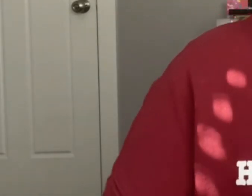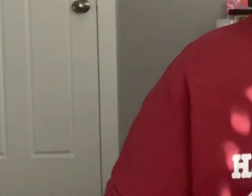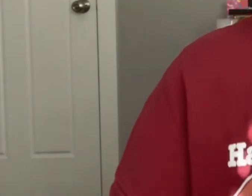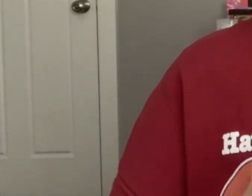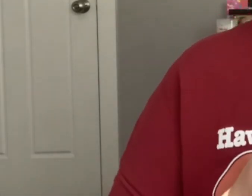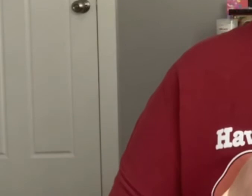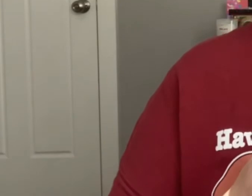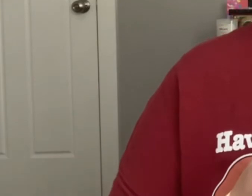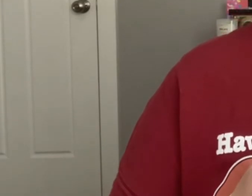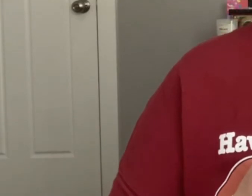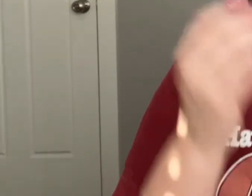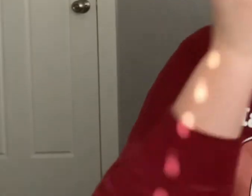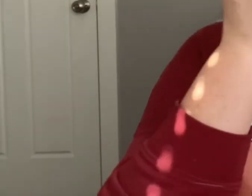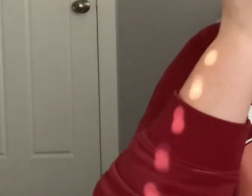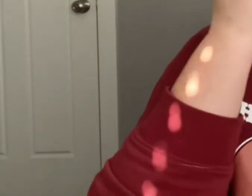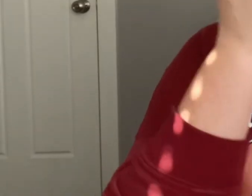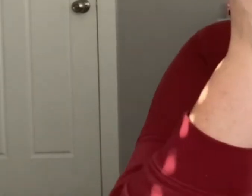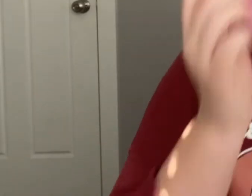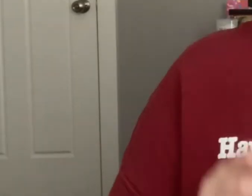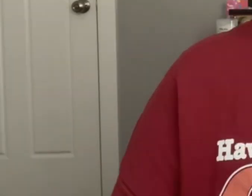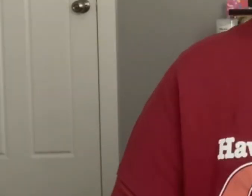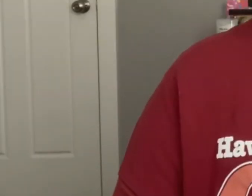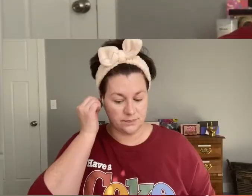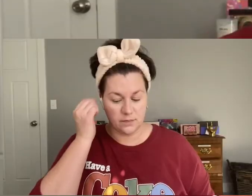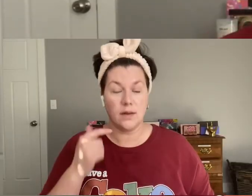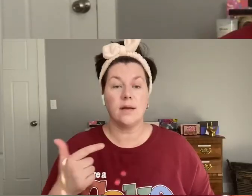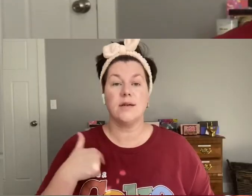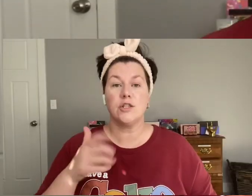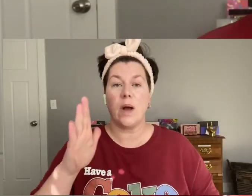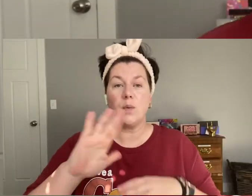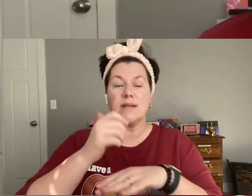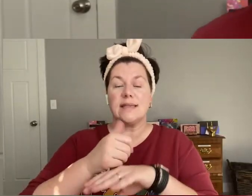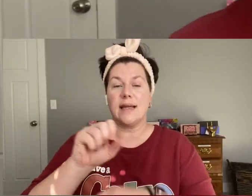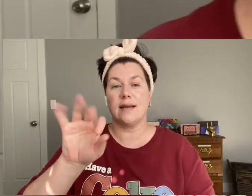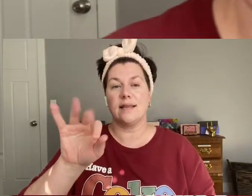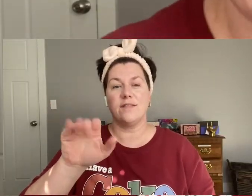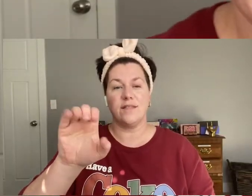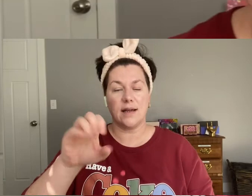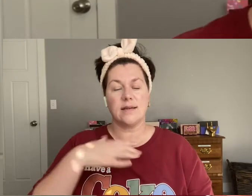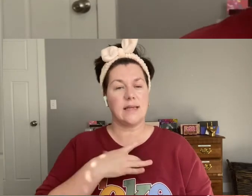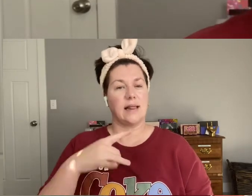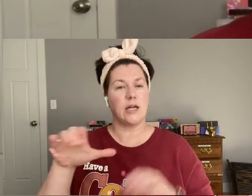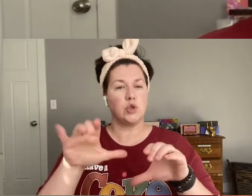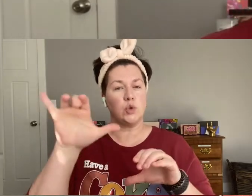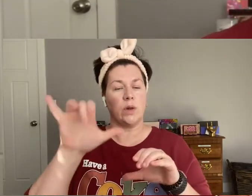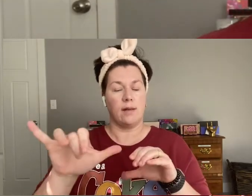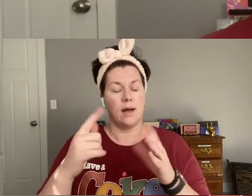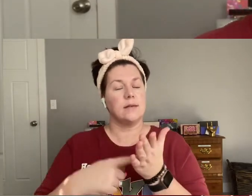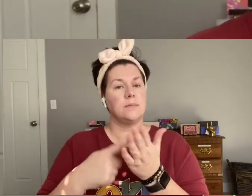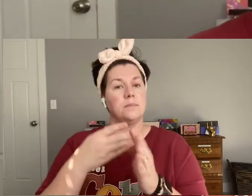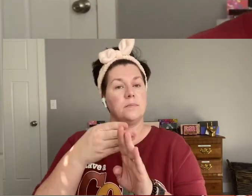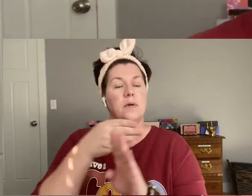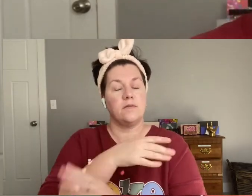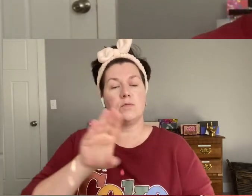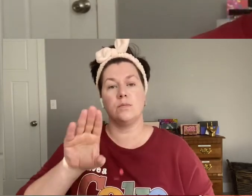coverage, but it is brightening. The under eyes do look very pretty. All right, and I do like to sometimes go in and get that face set even